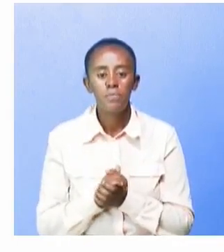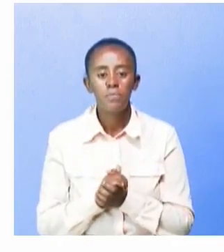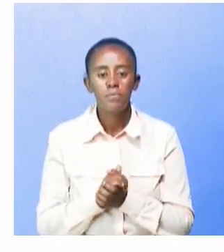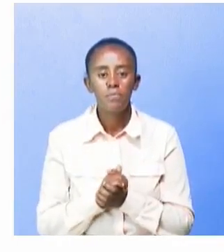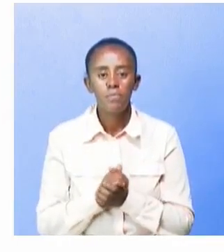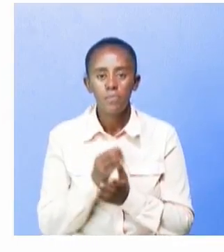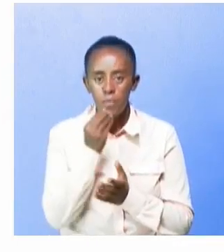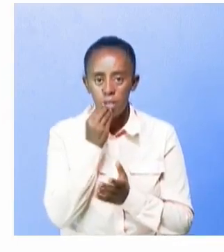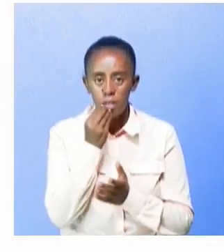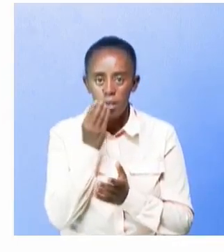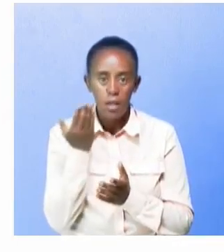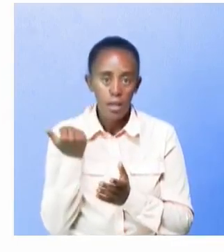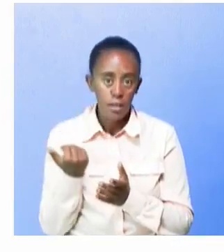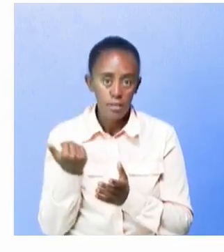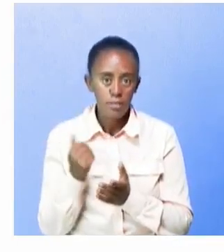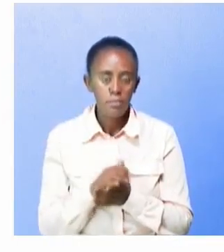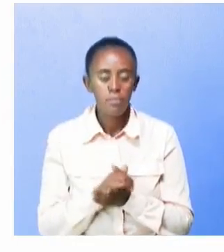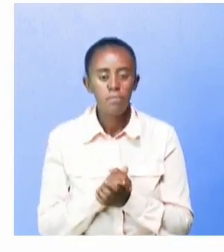ate